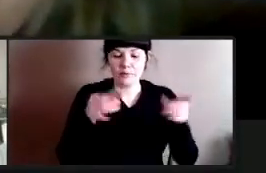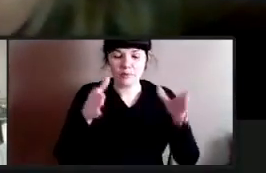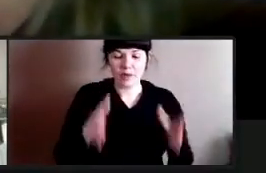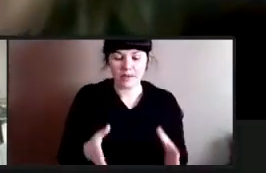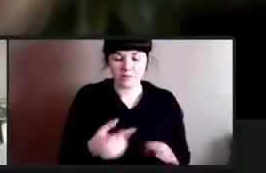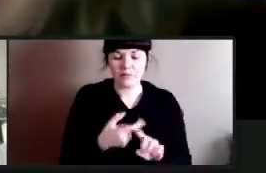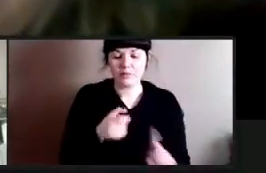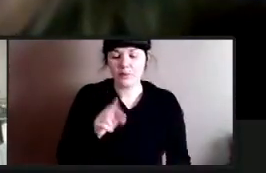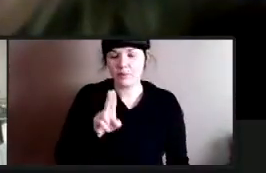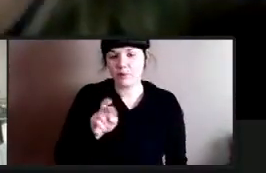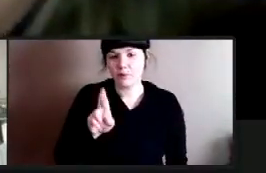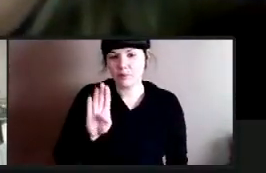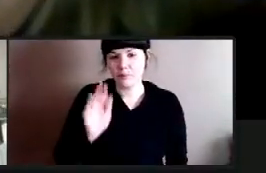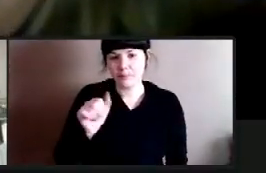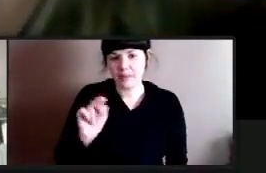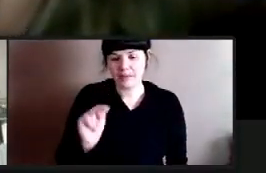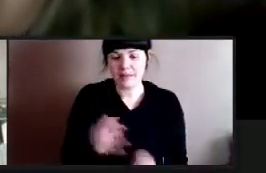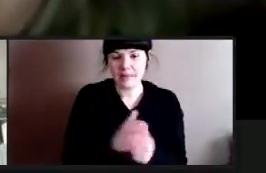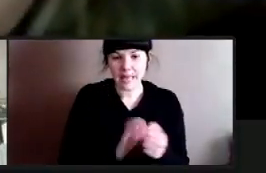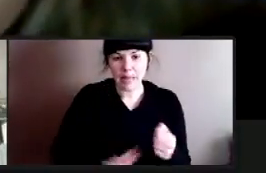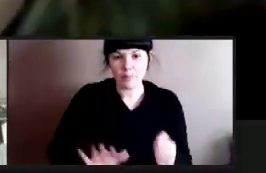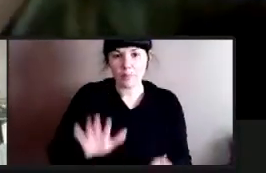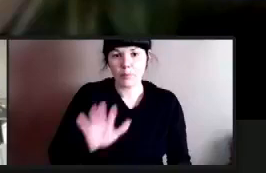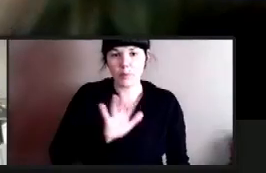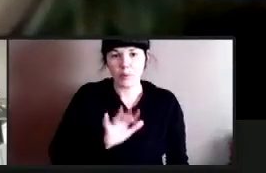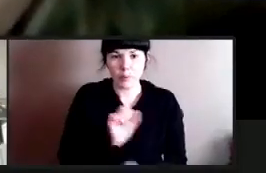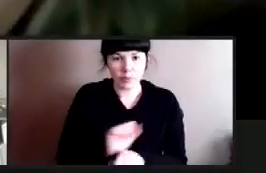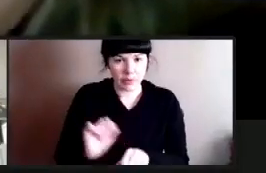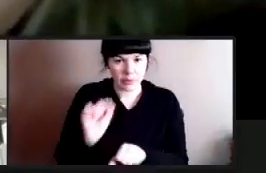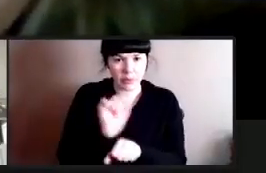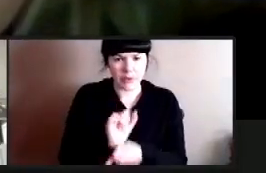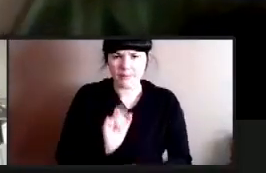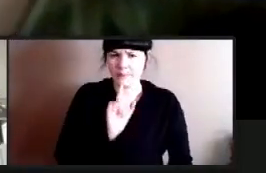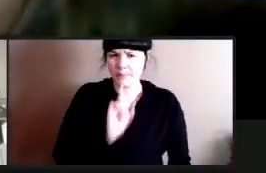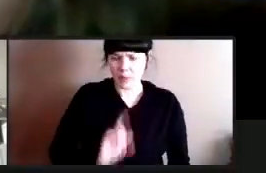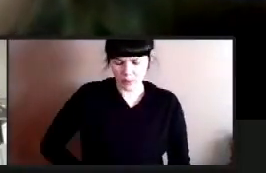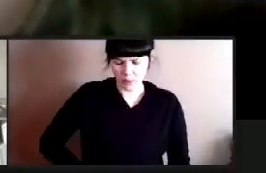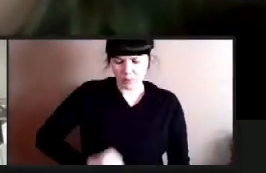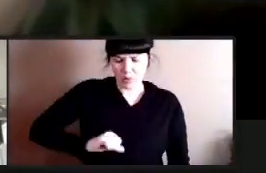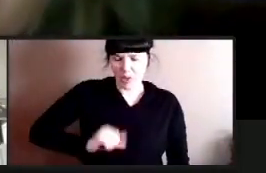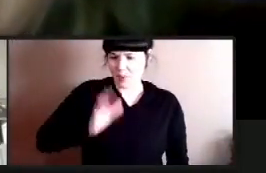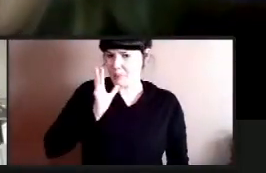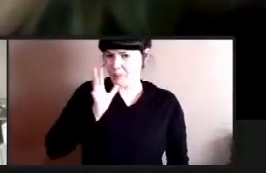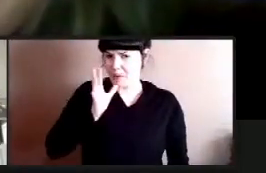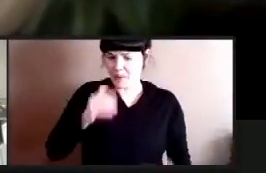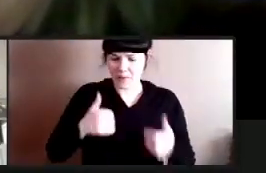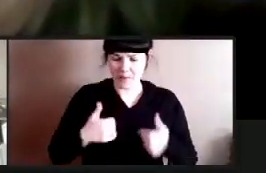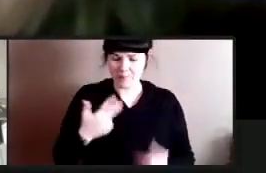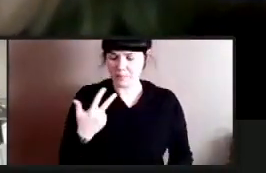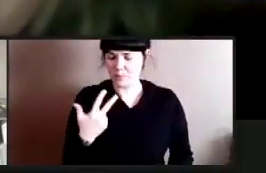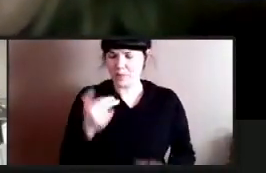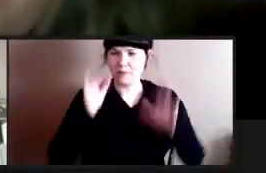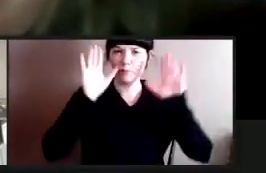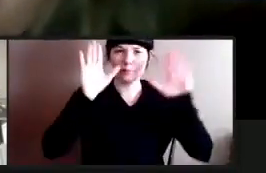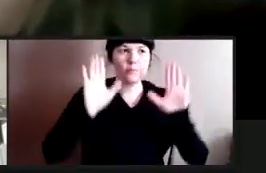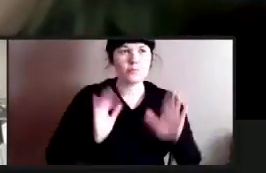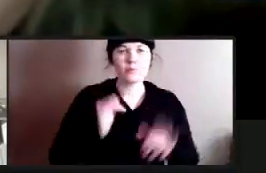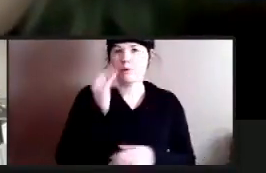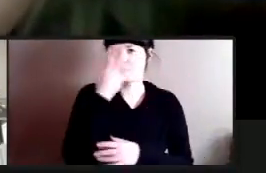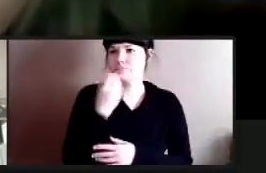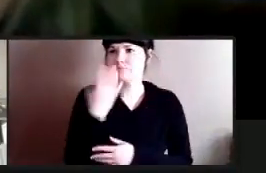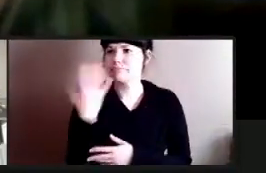Neighborhood Initiatives and a really proud mama of three really wonderful, amazing,